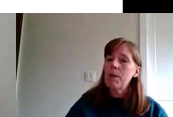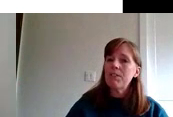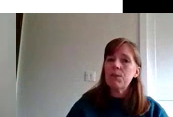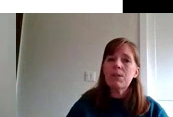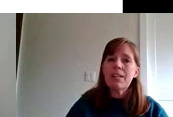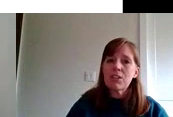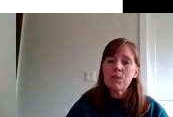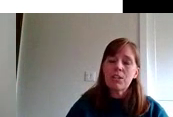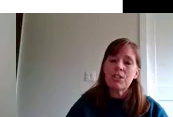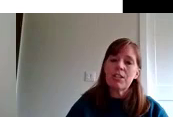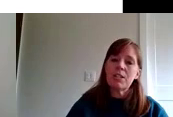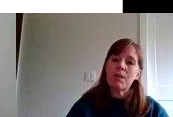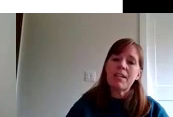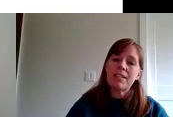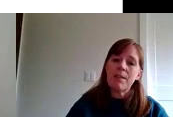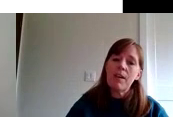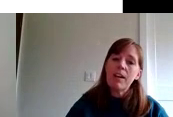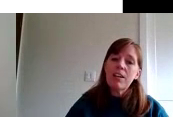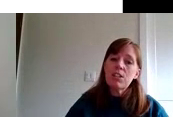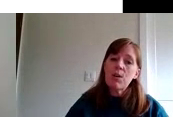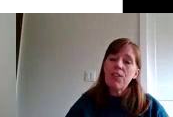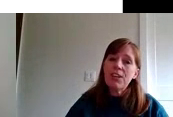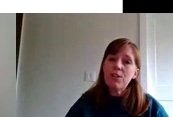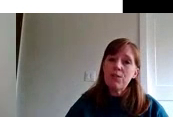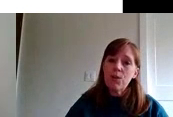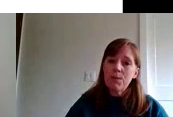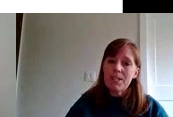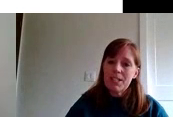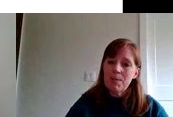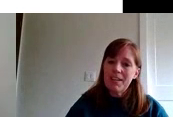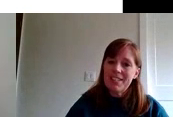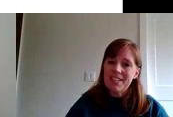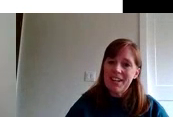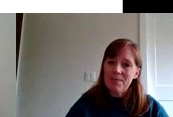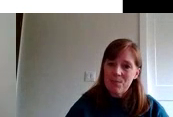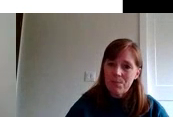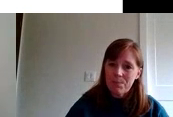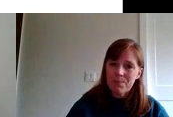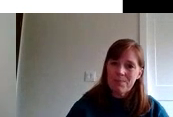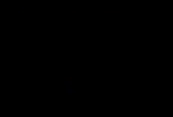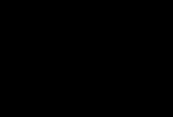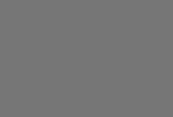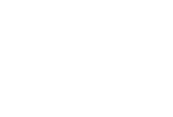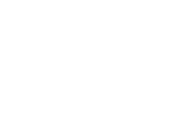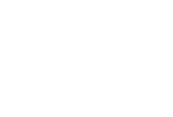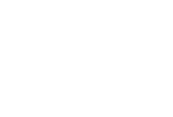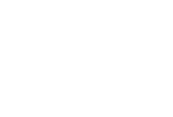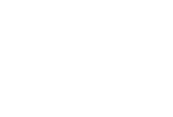or come off mute and ask your questions. But so thank you for participating today.